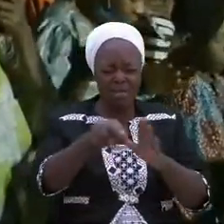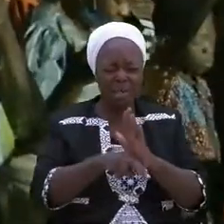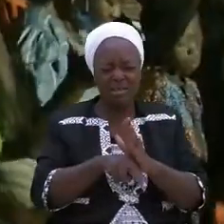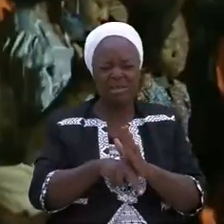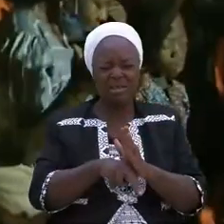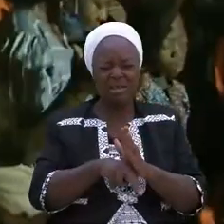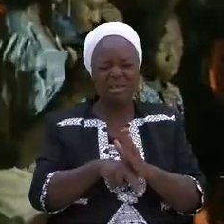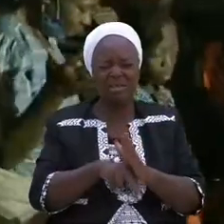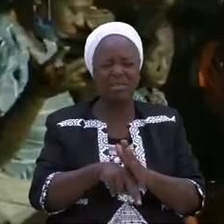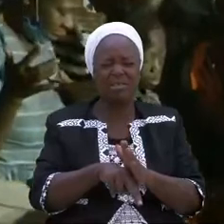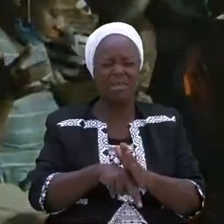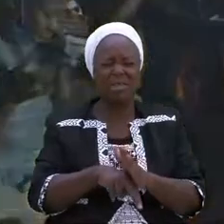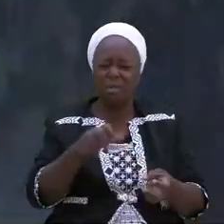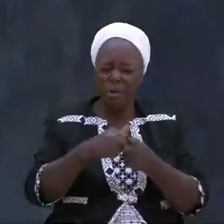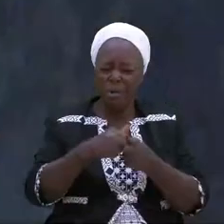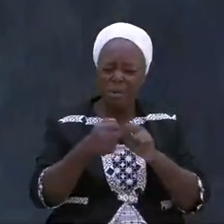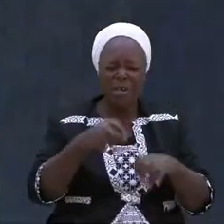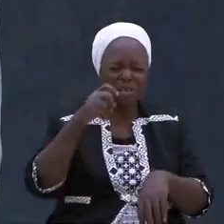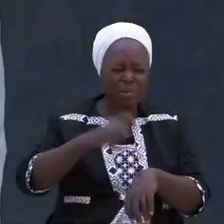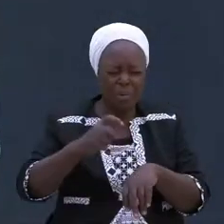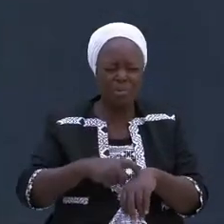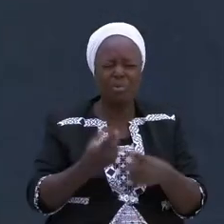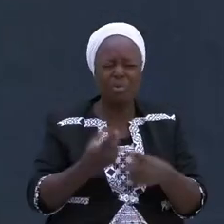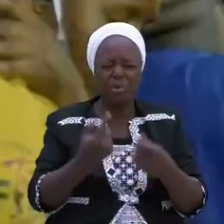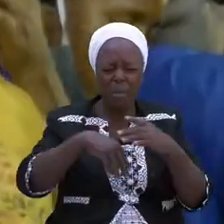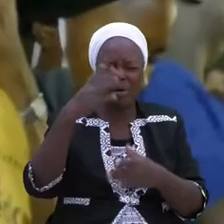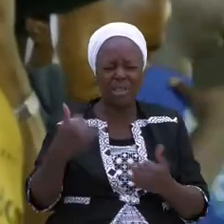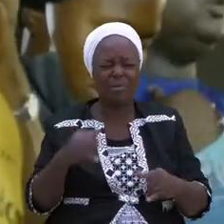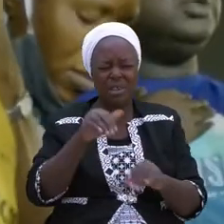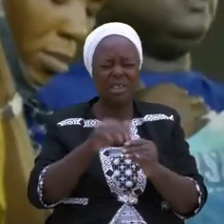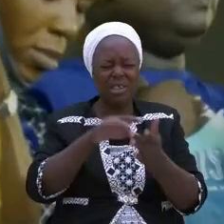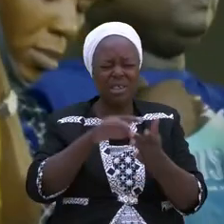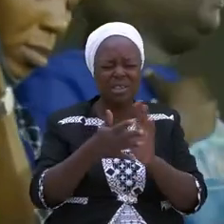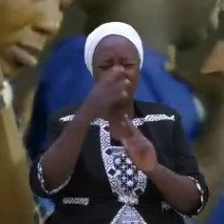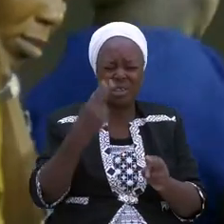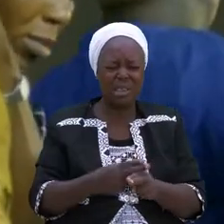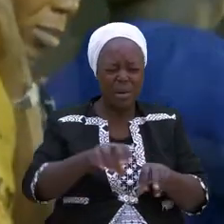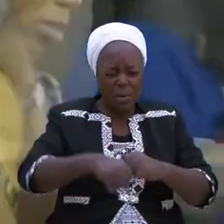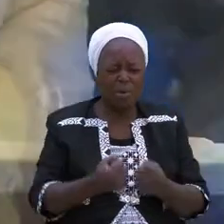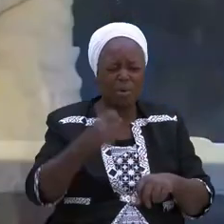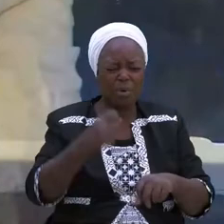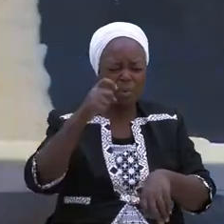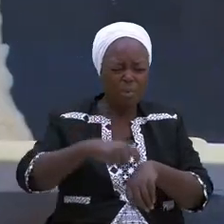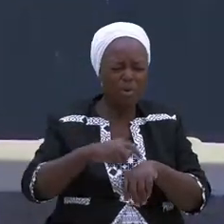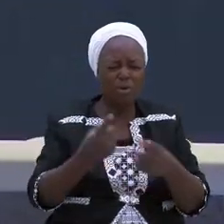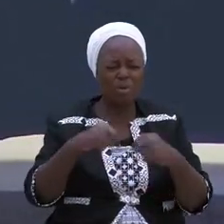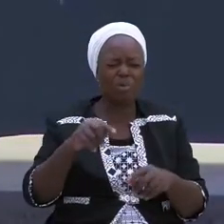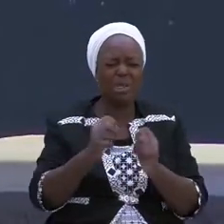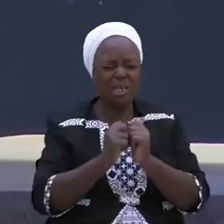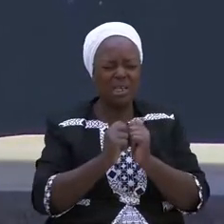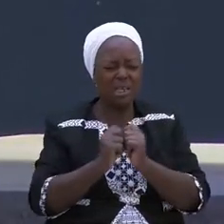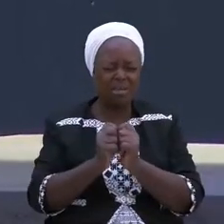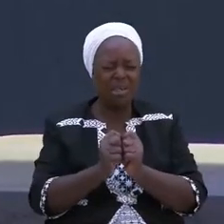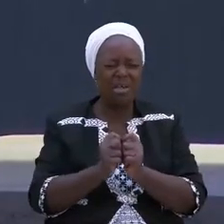paralysis, arthritis, come out in Jesus' name. Broken bones, come together.